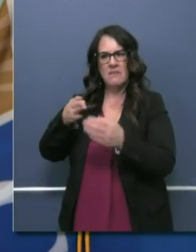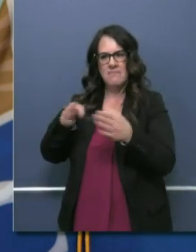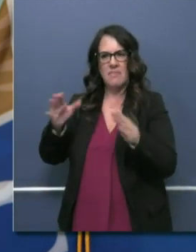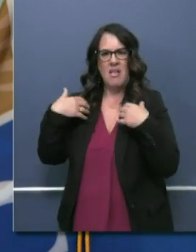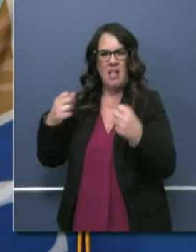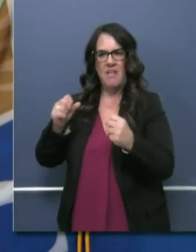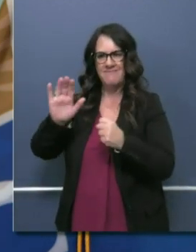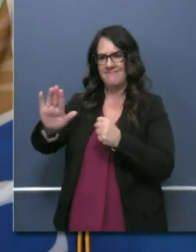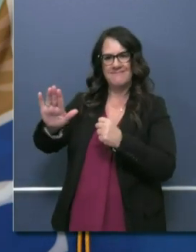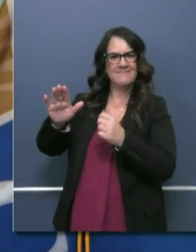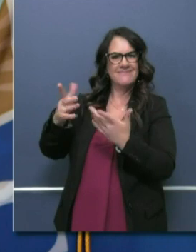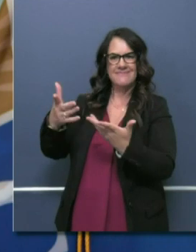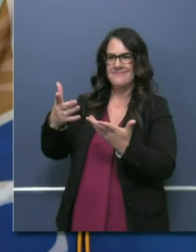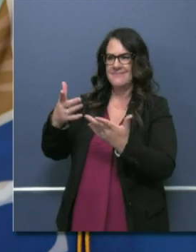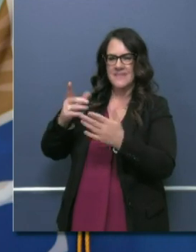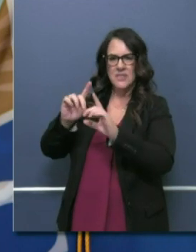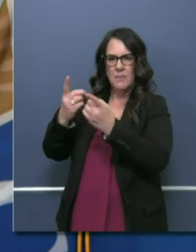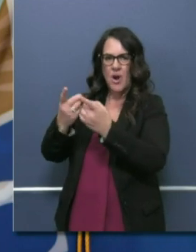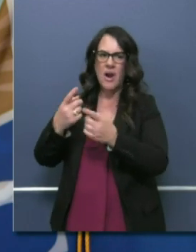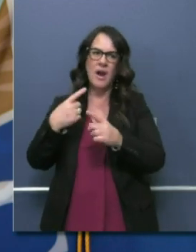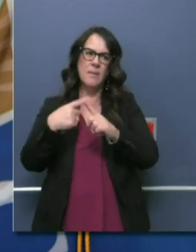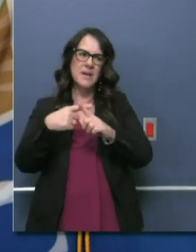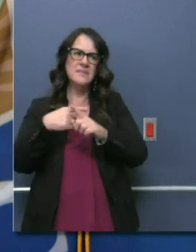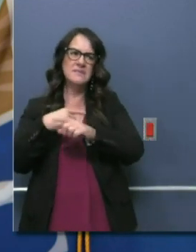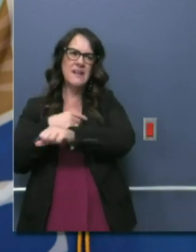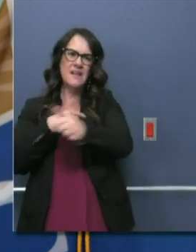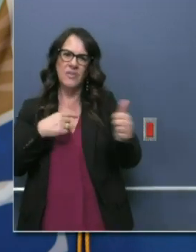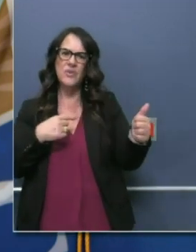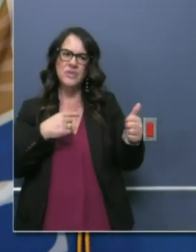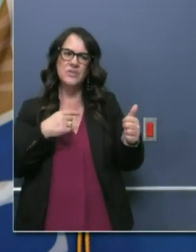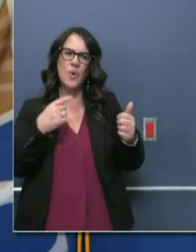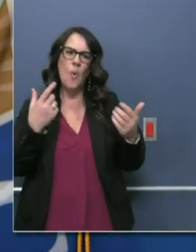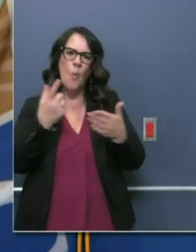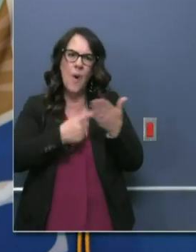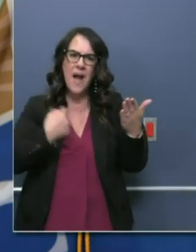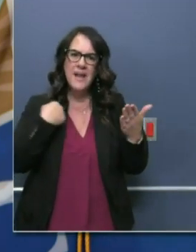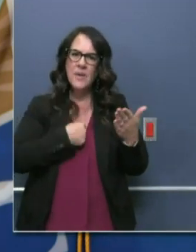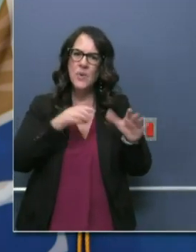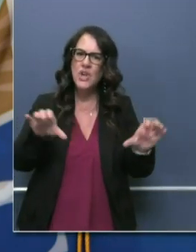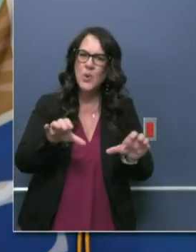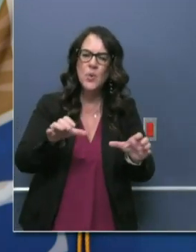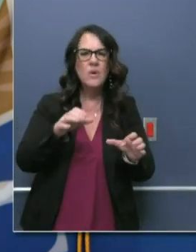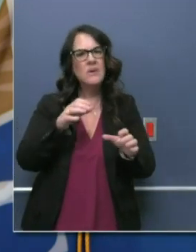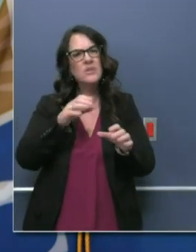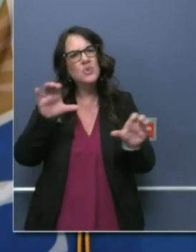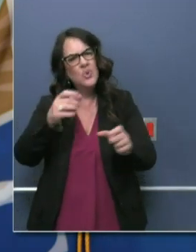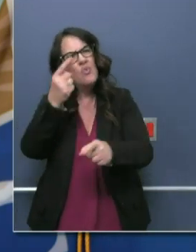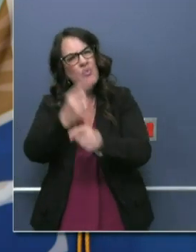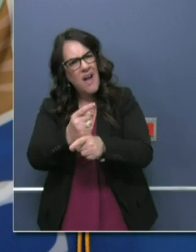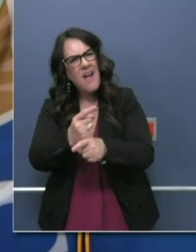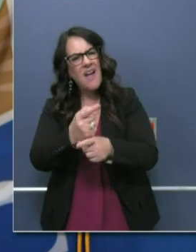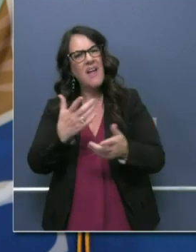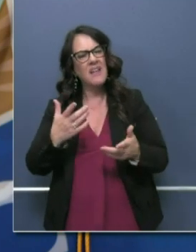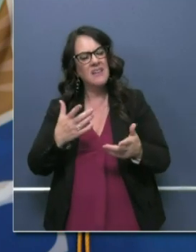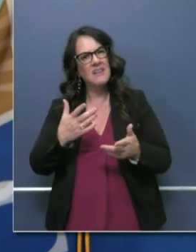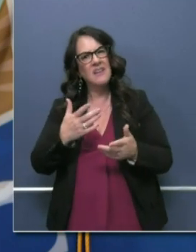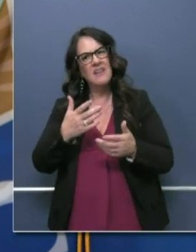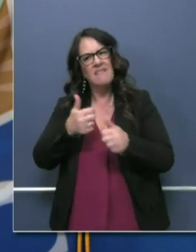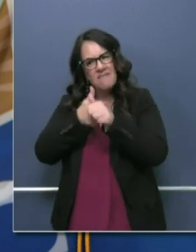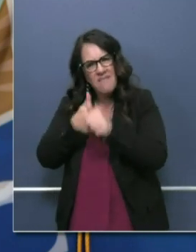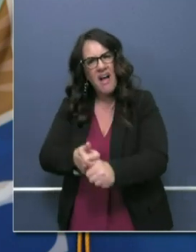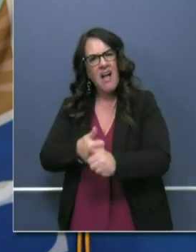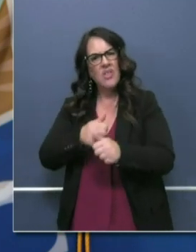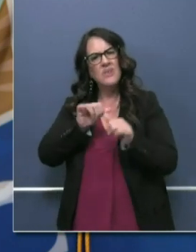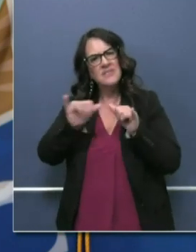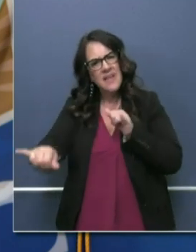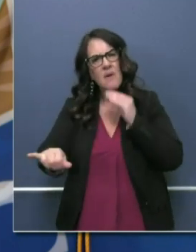agencies across the state are going to do what we can to continue to get people to do the right thing and abide by these stay-at-home orders. But one thing